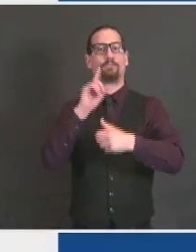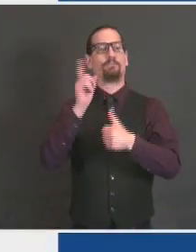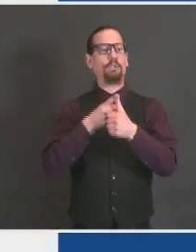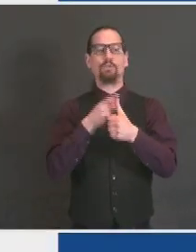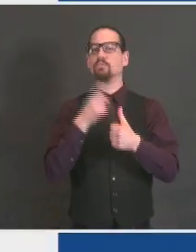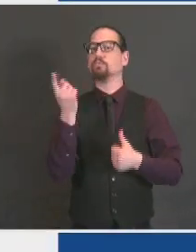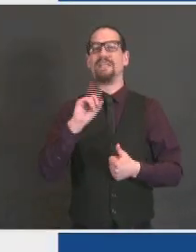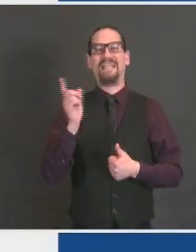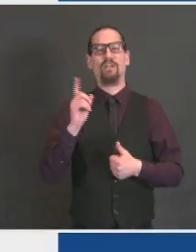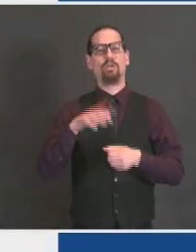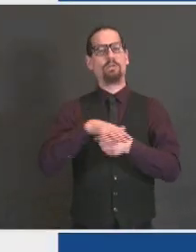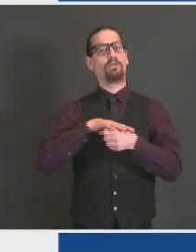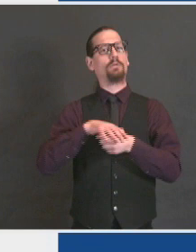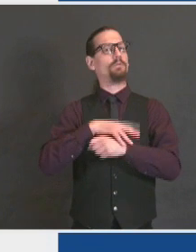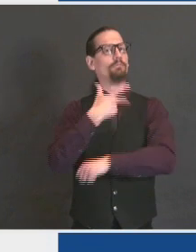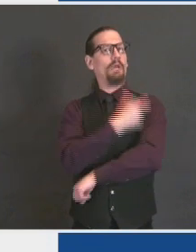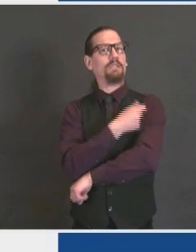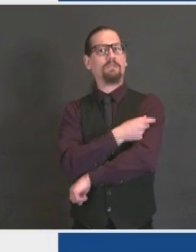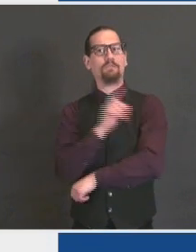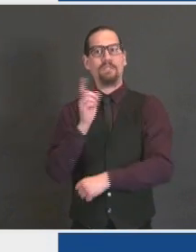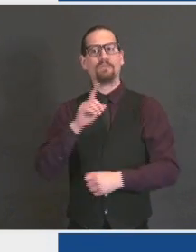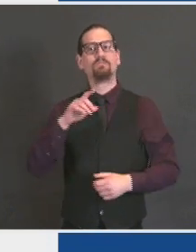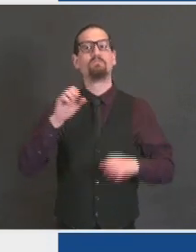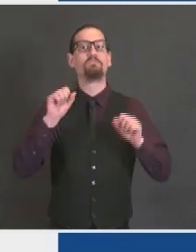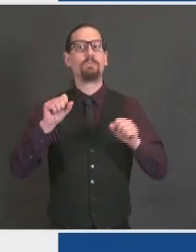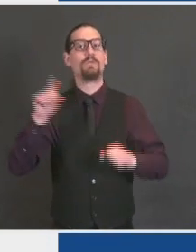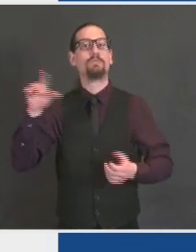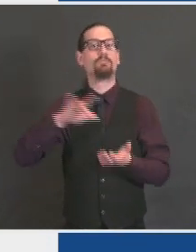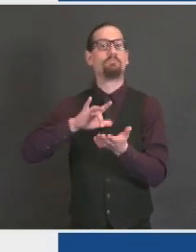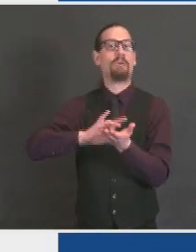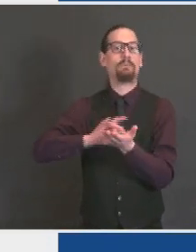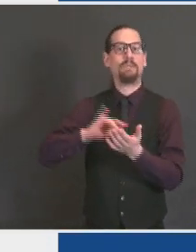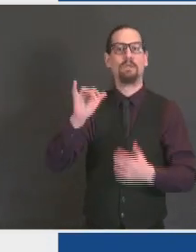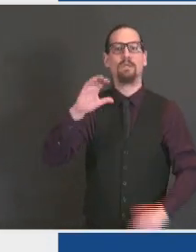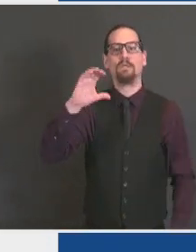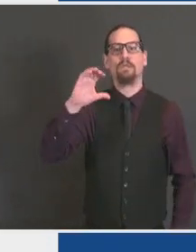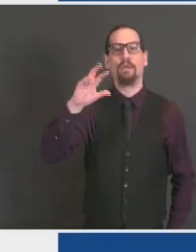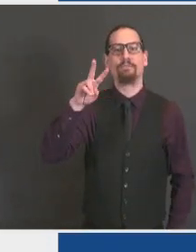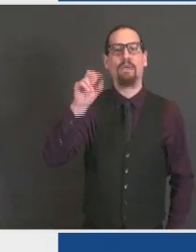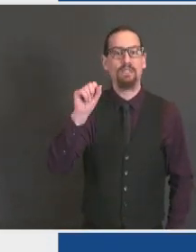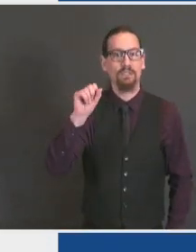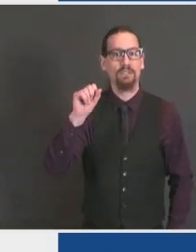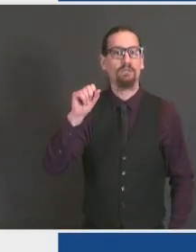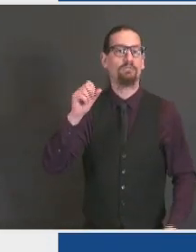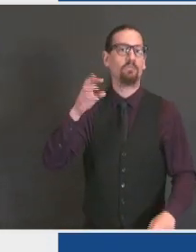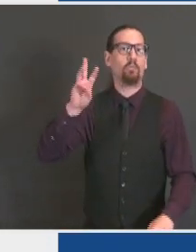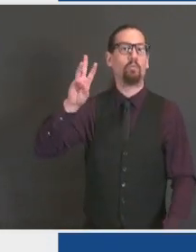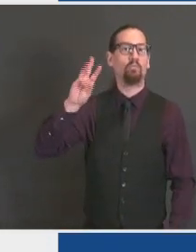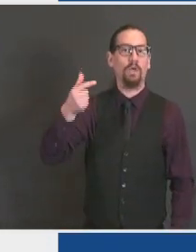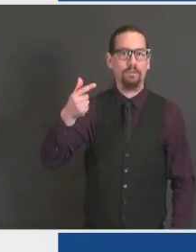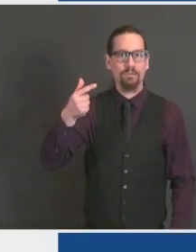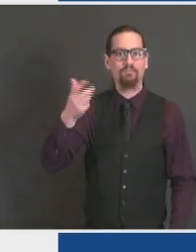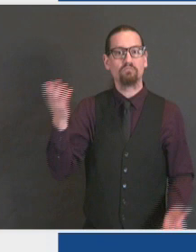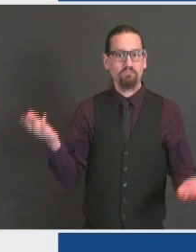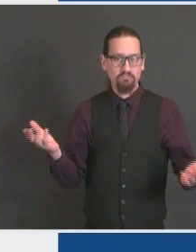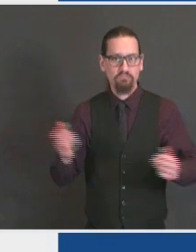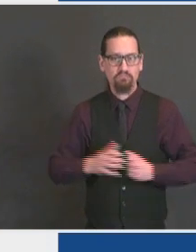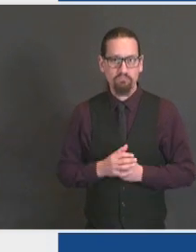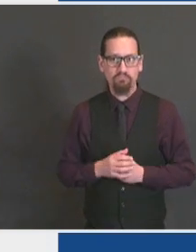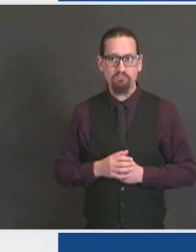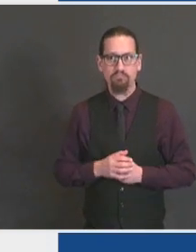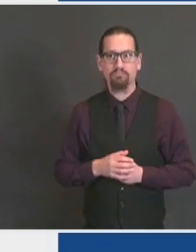retail pharmacies. In the near term, that's going to mean CVS and